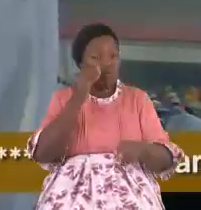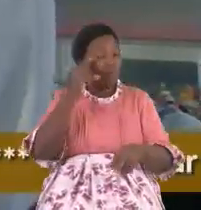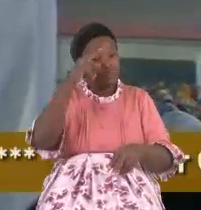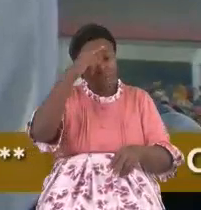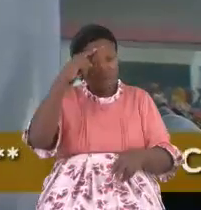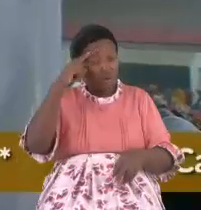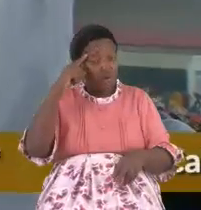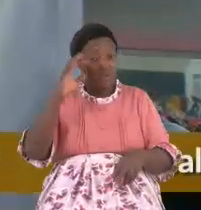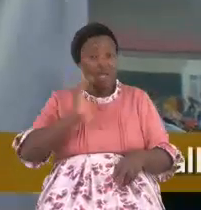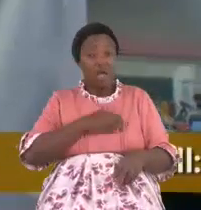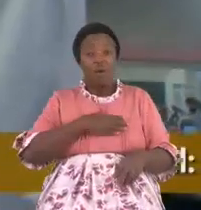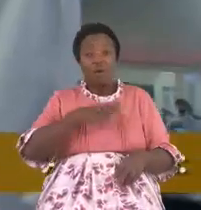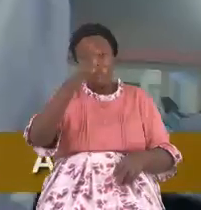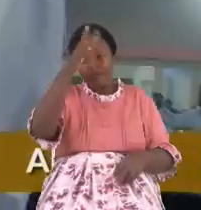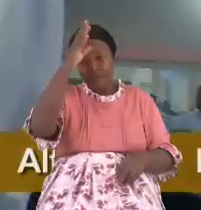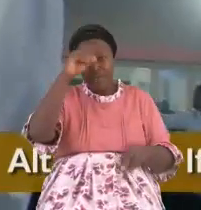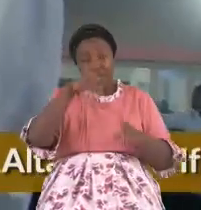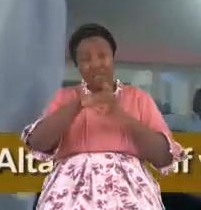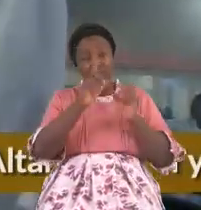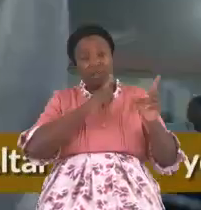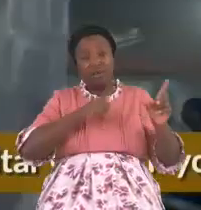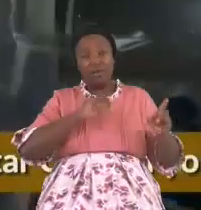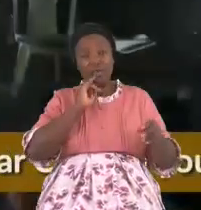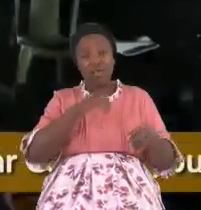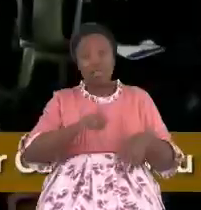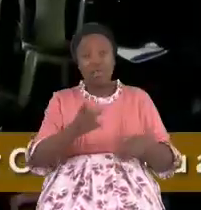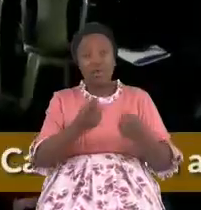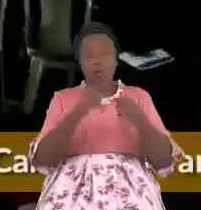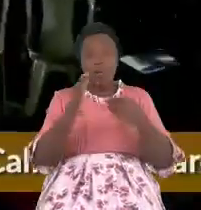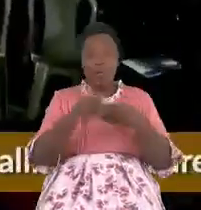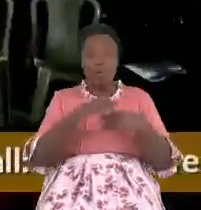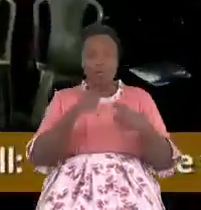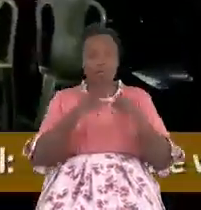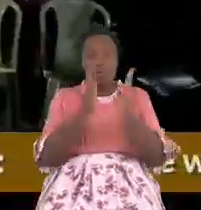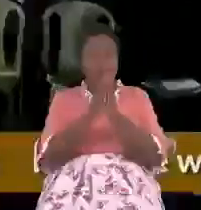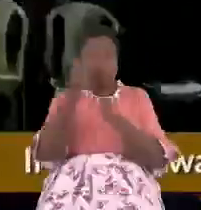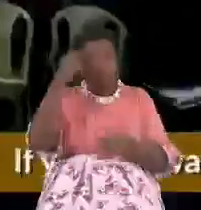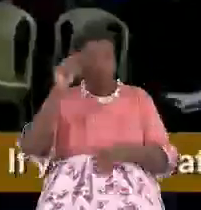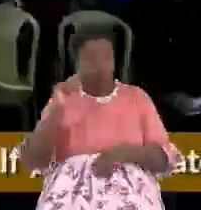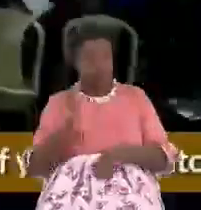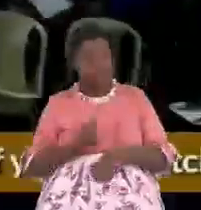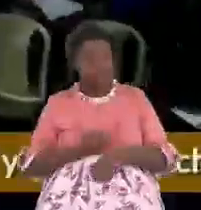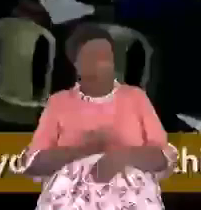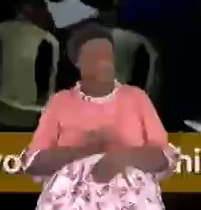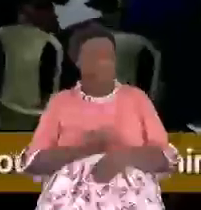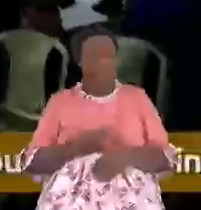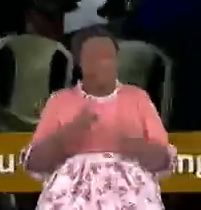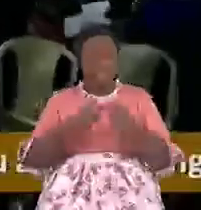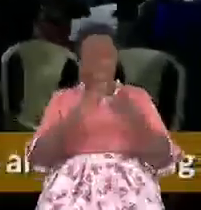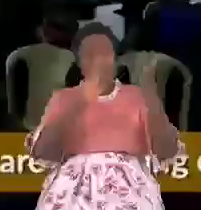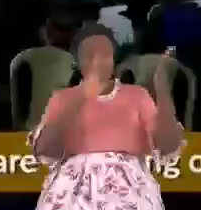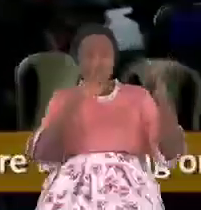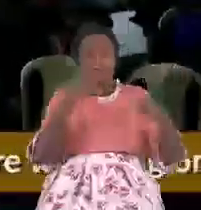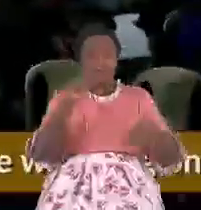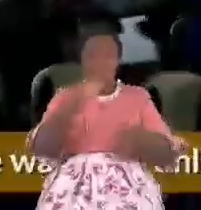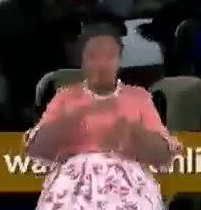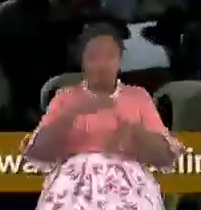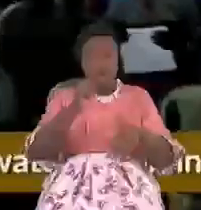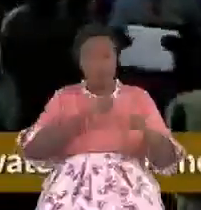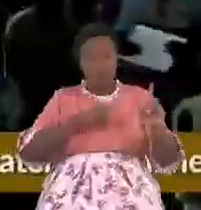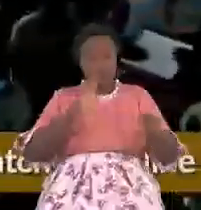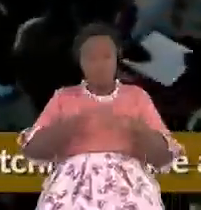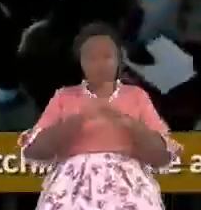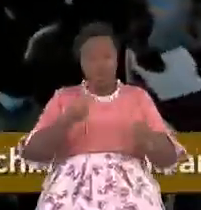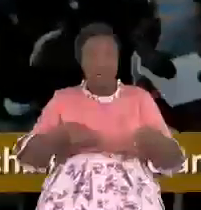right now for that miracle if you are not among those they are attending to now keep on praying